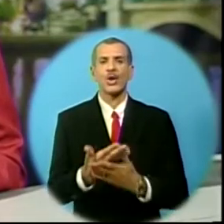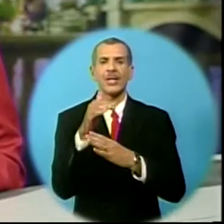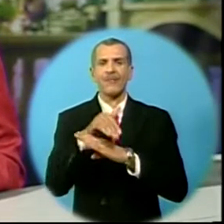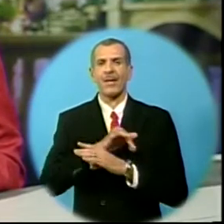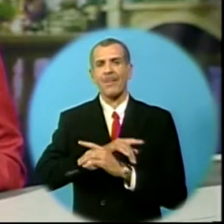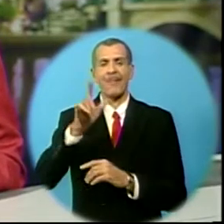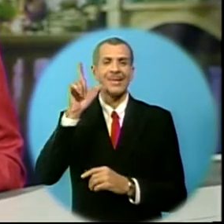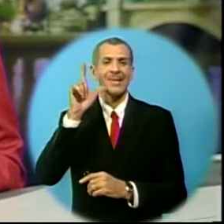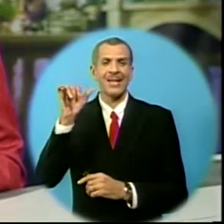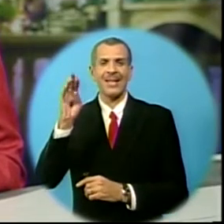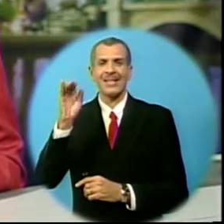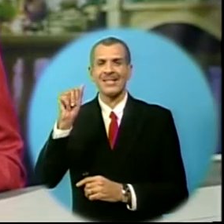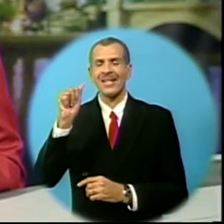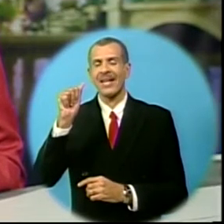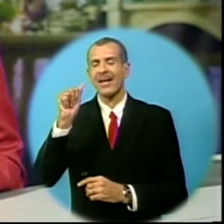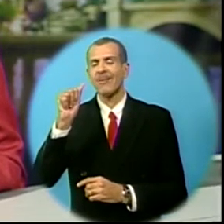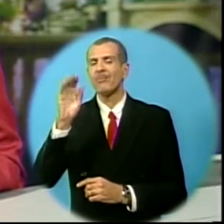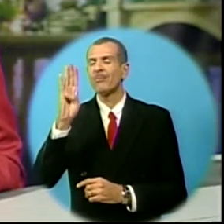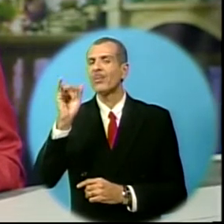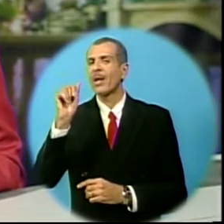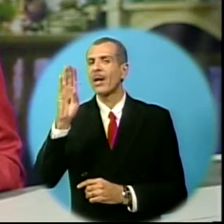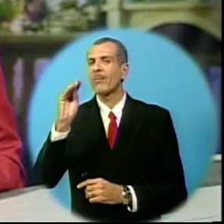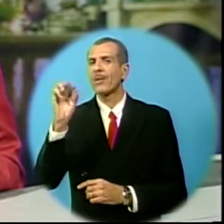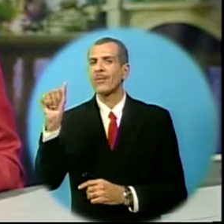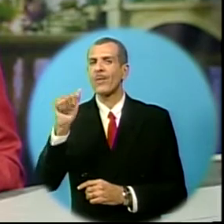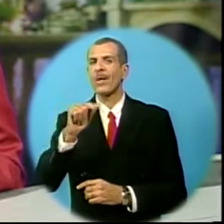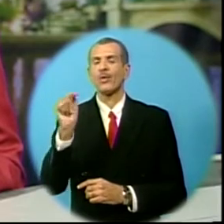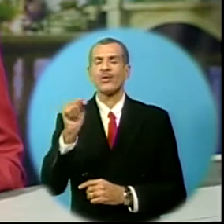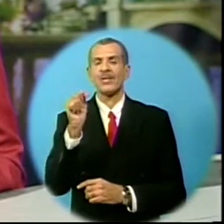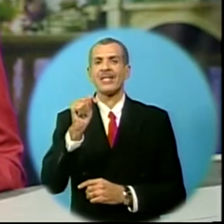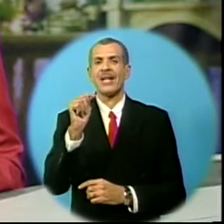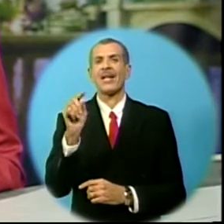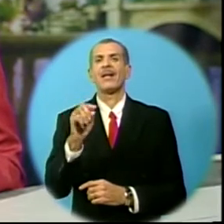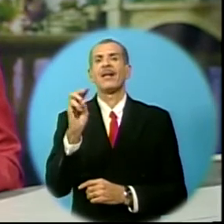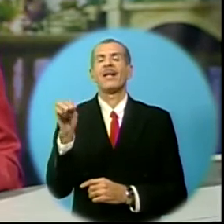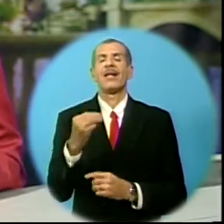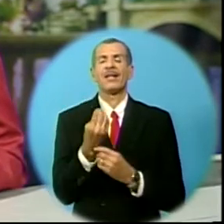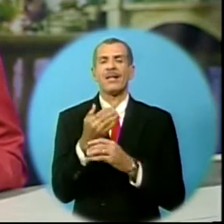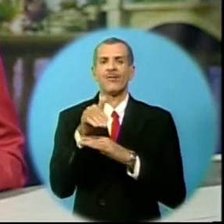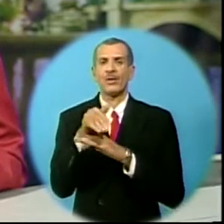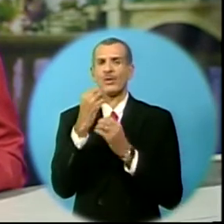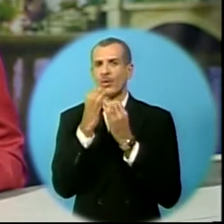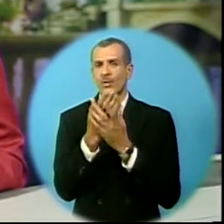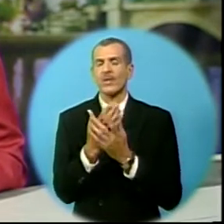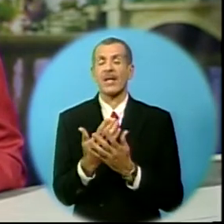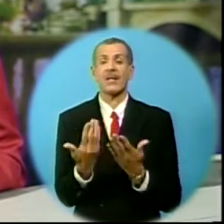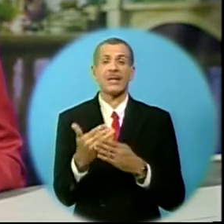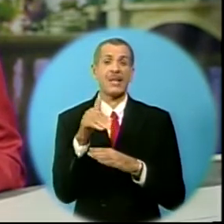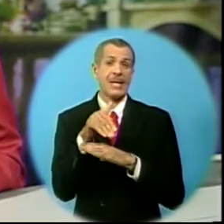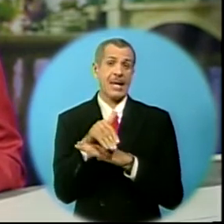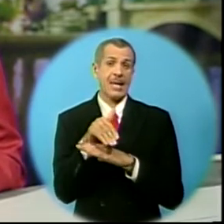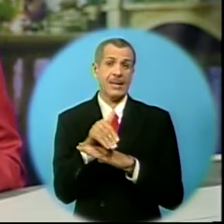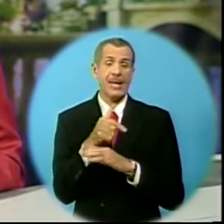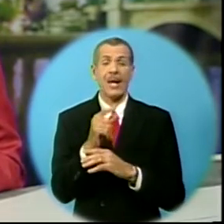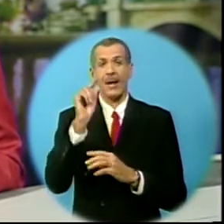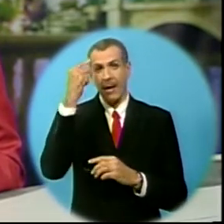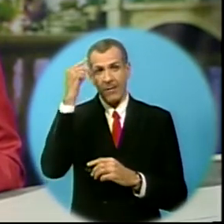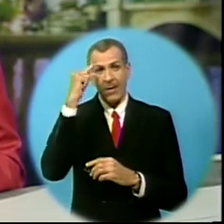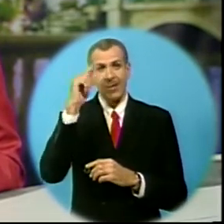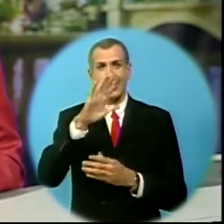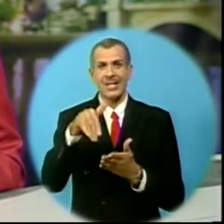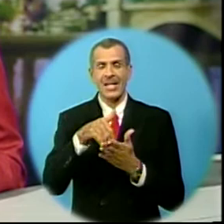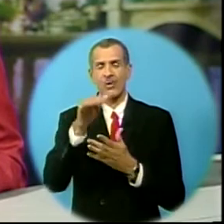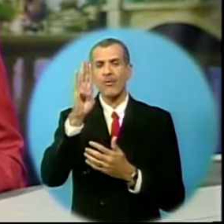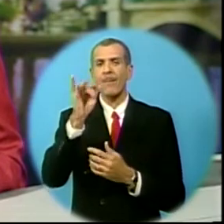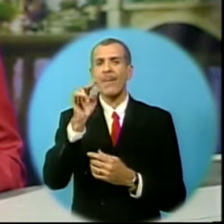Good evening, I'm Lisa Broom with the Tuesday, July 15th edition of the CBC Evening News. In our top story tonight, Governor of the